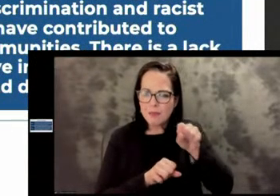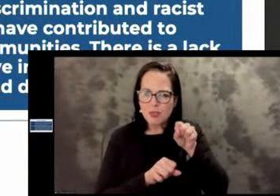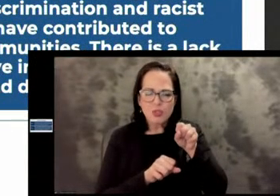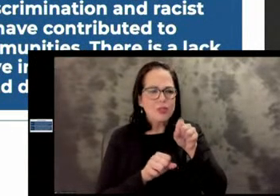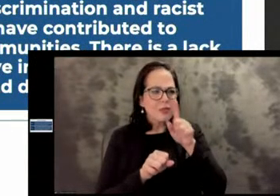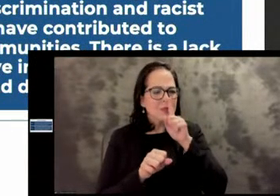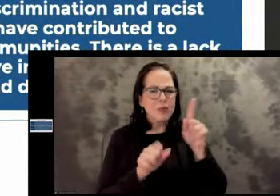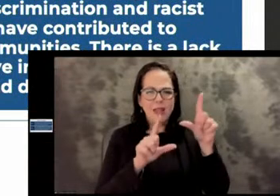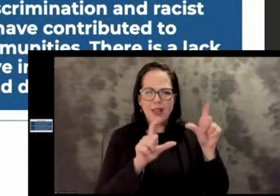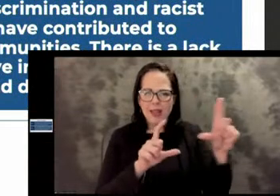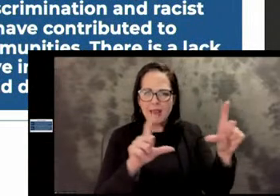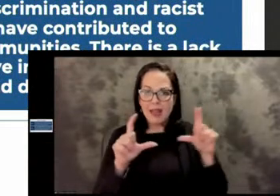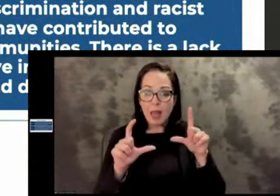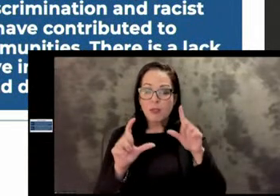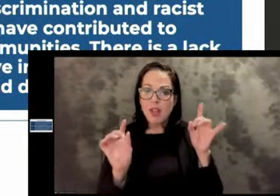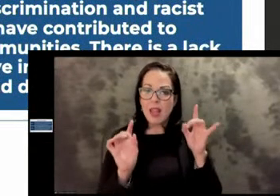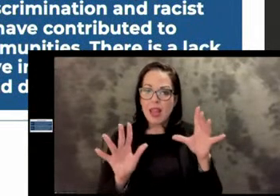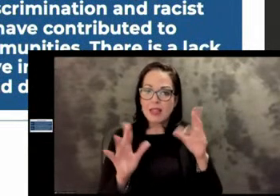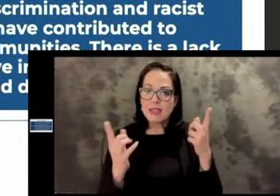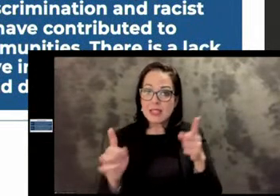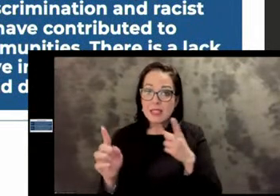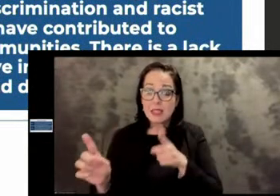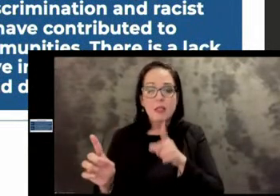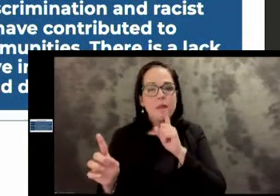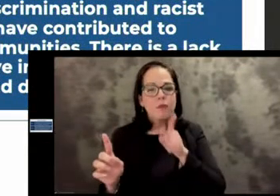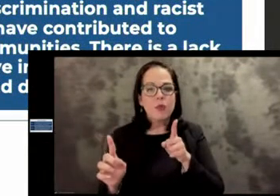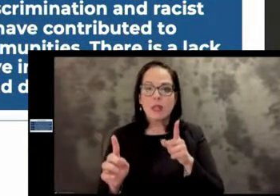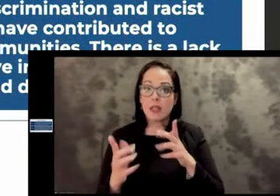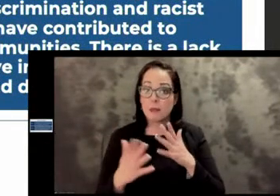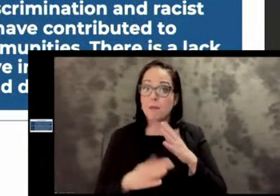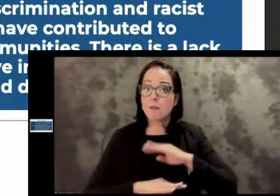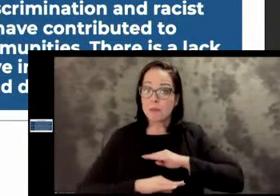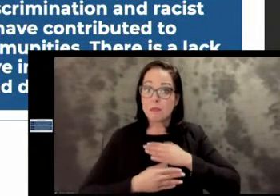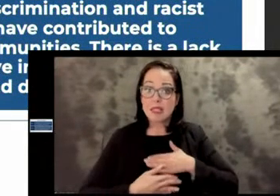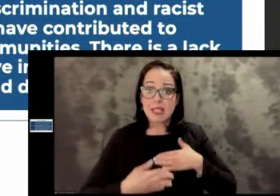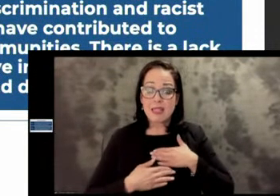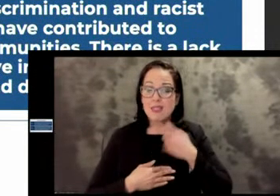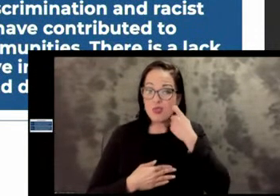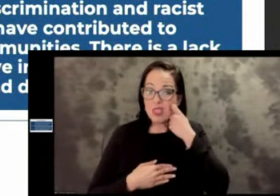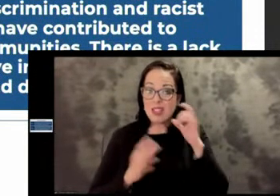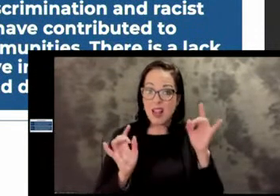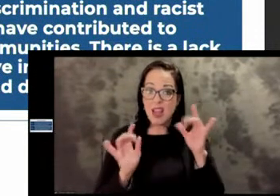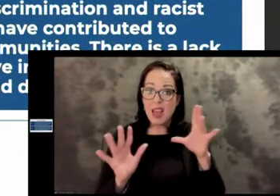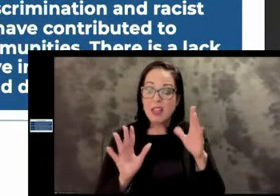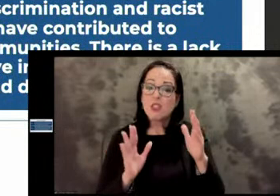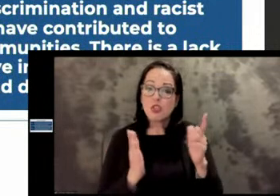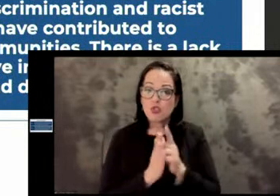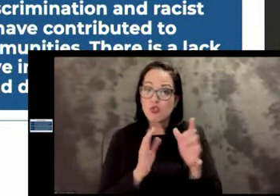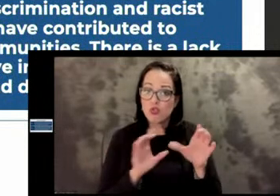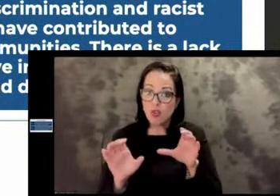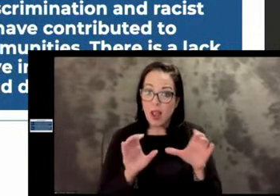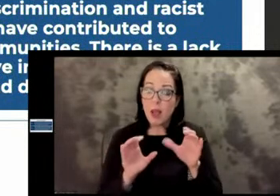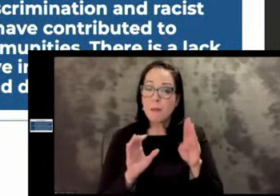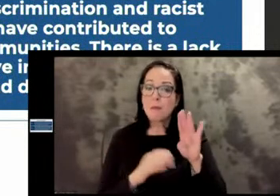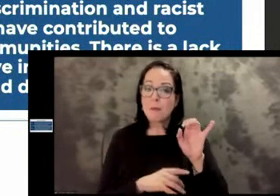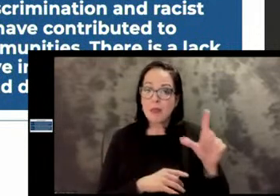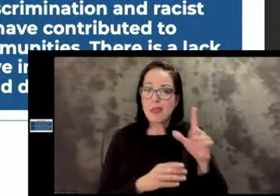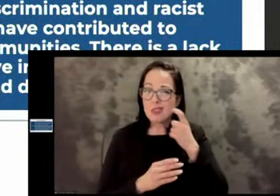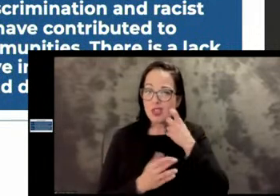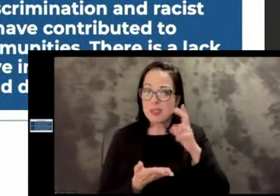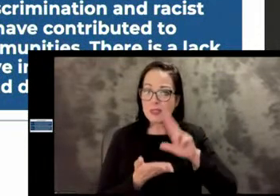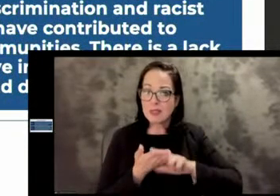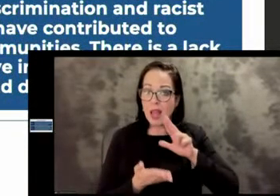hate incidents. And I'll say I'm pleased about the recent hate crime bill that was signed. So this is partially due to